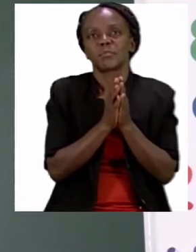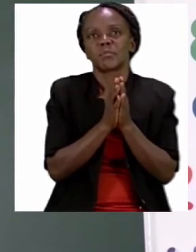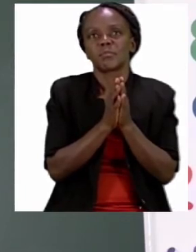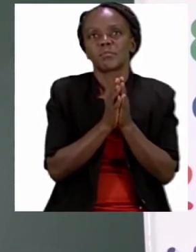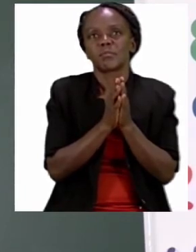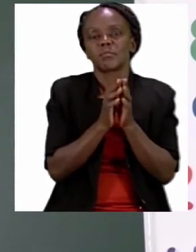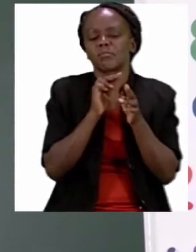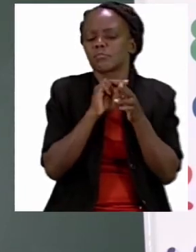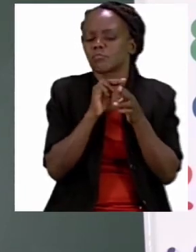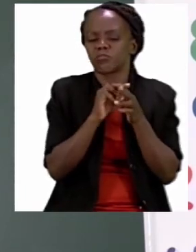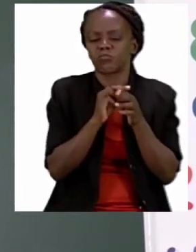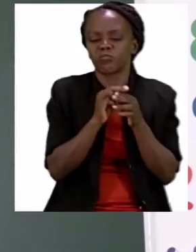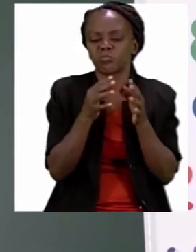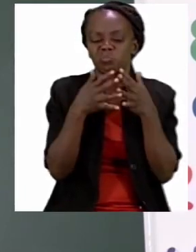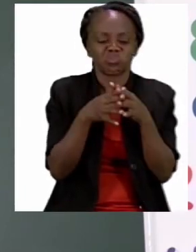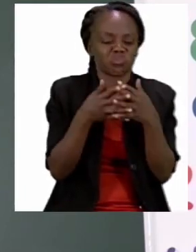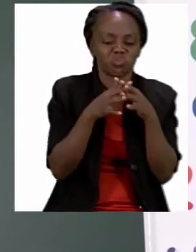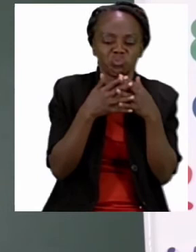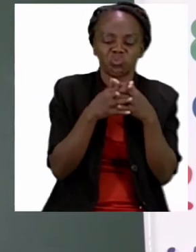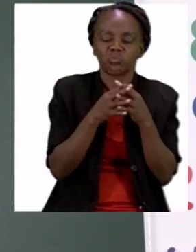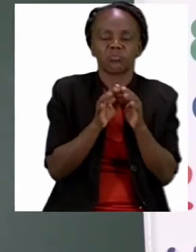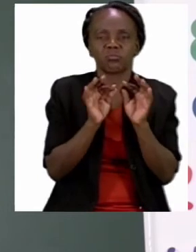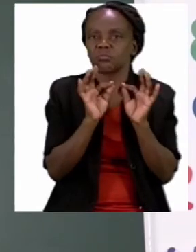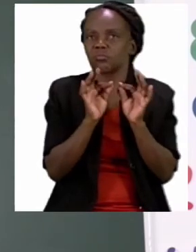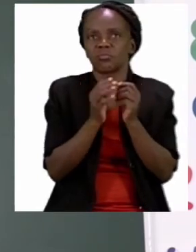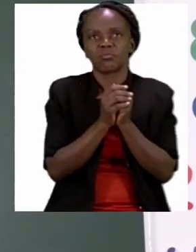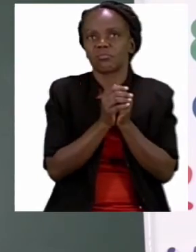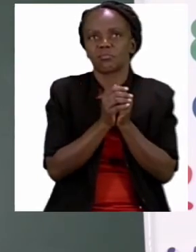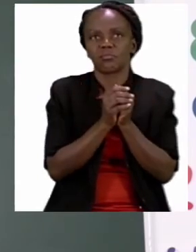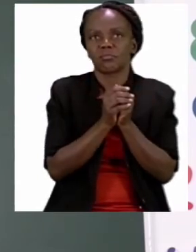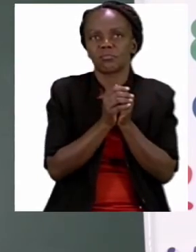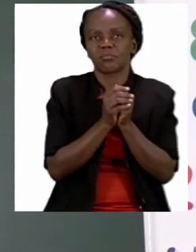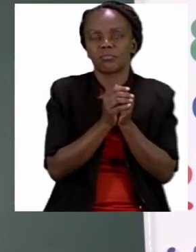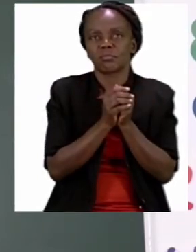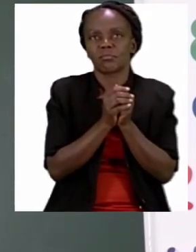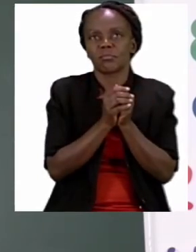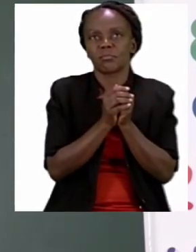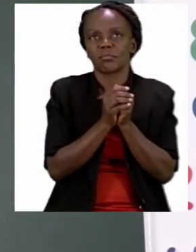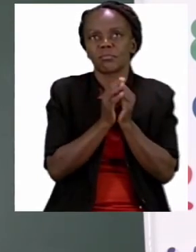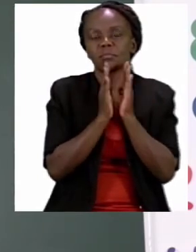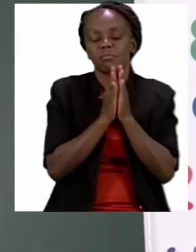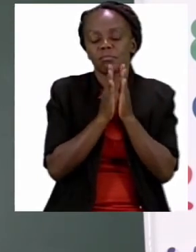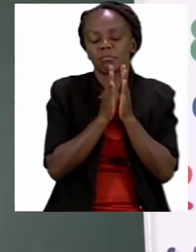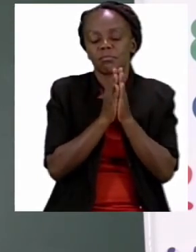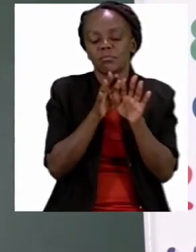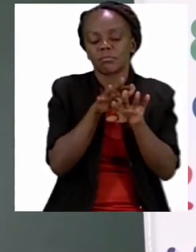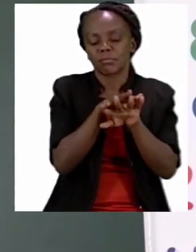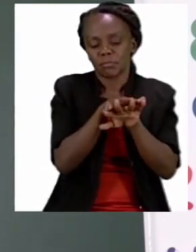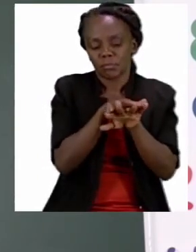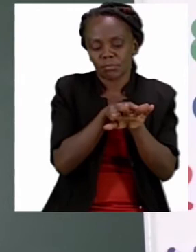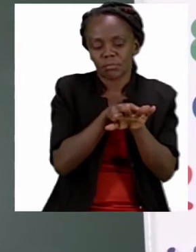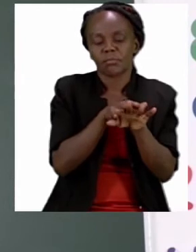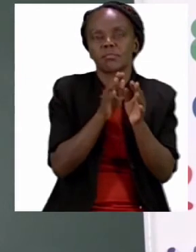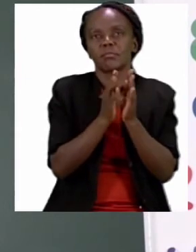the chances are that it won't look very nice. So I want you to take your time.